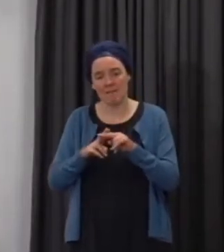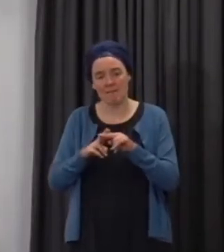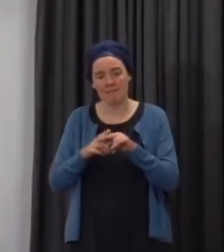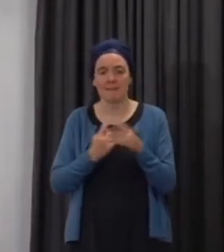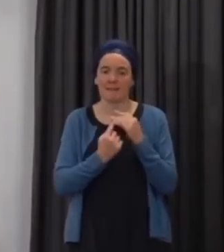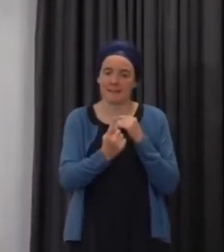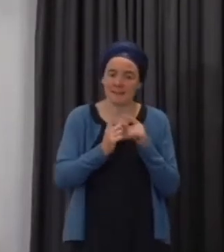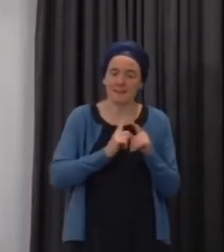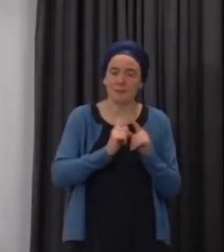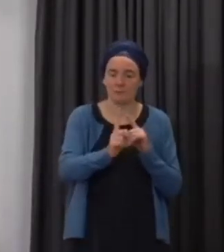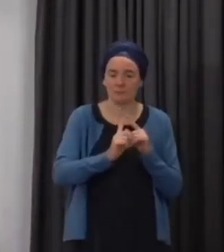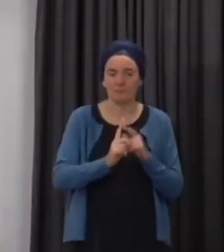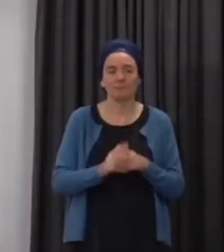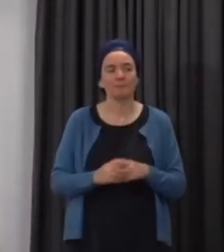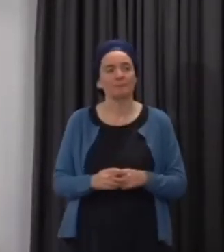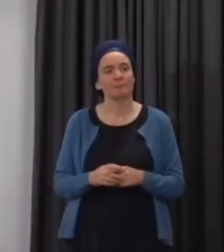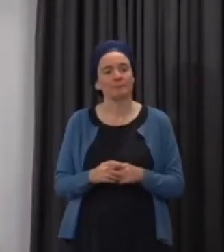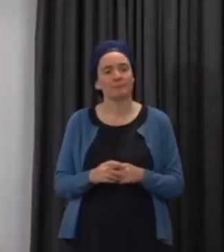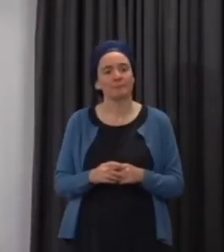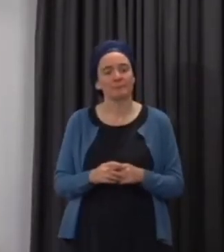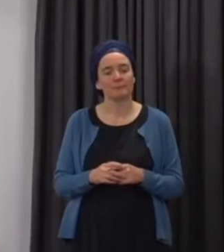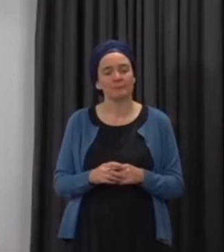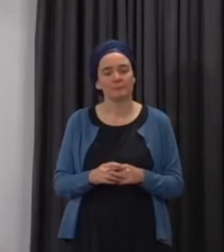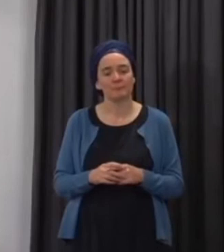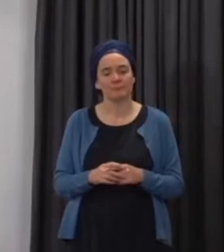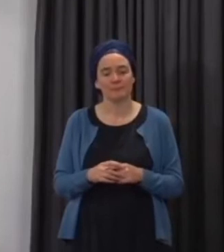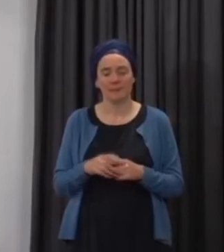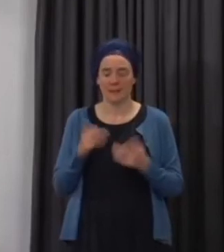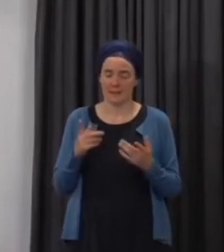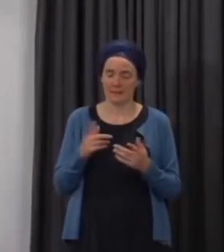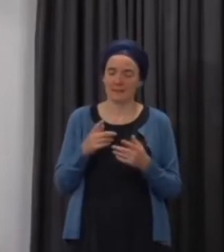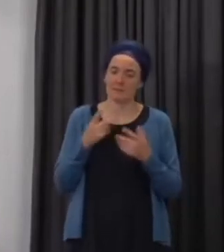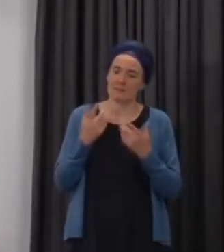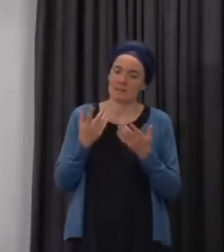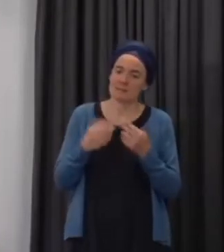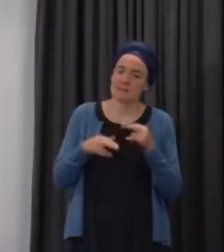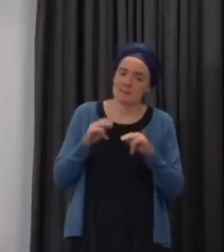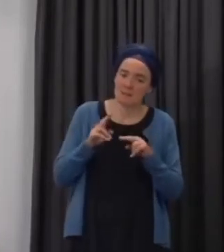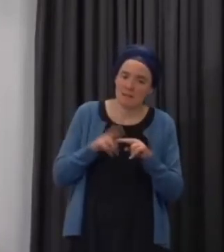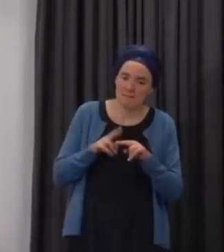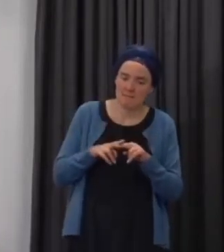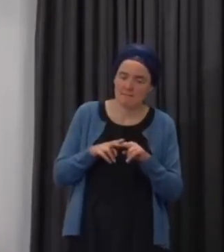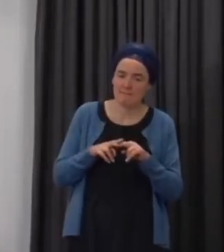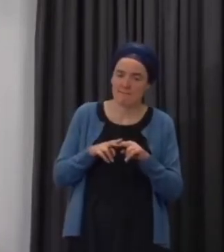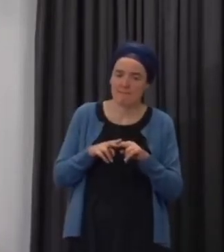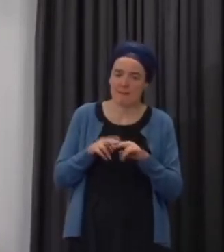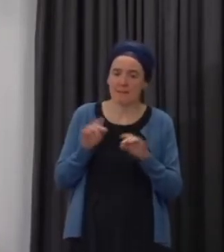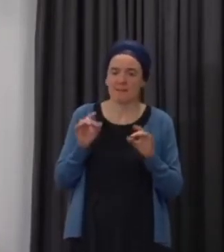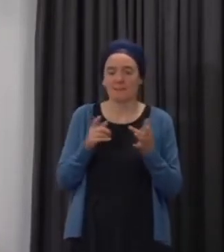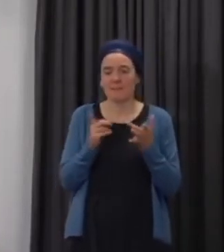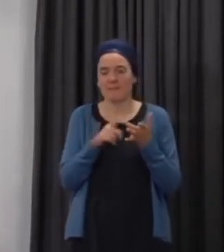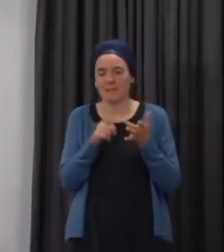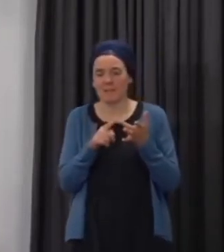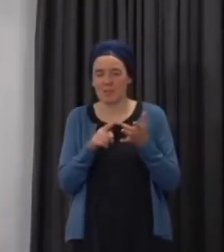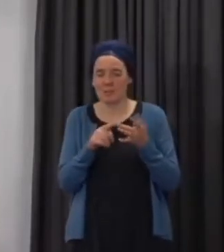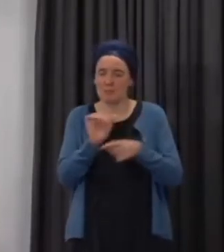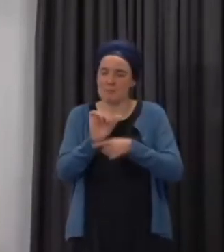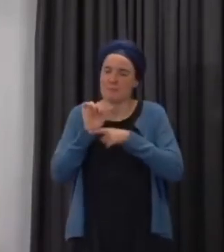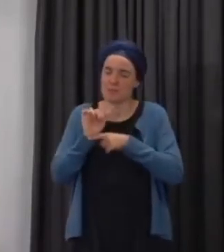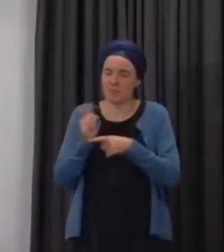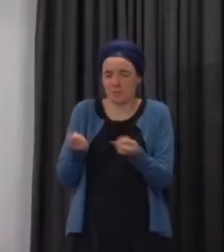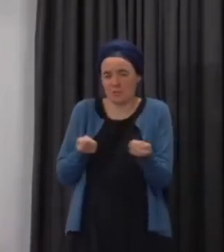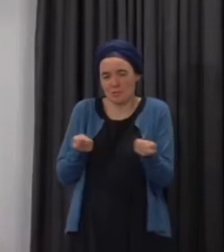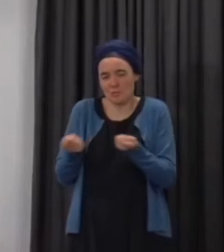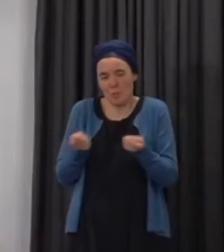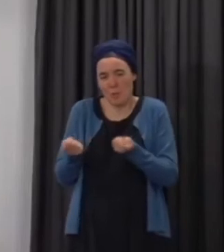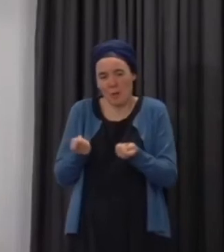made, not just about staff and consider how they behave, but the points about infection prevention and control measures, which are not about